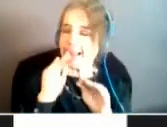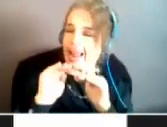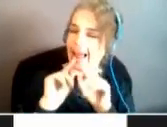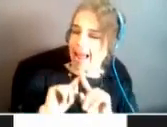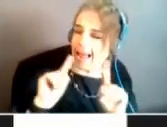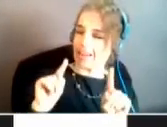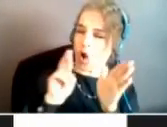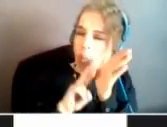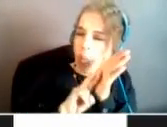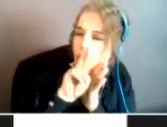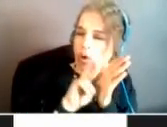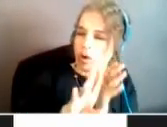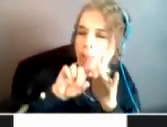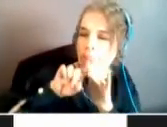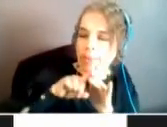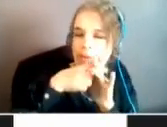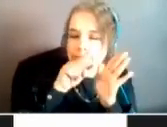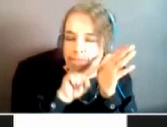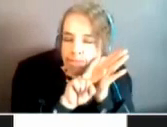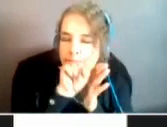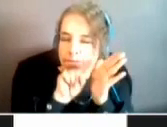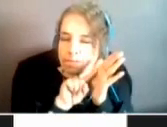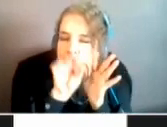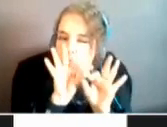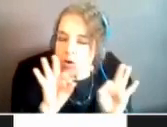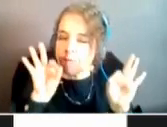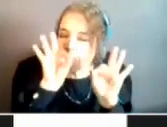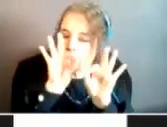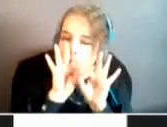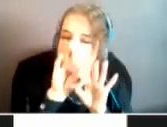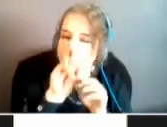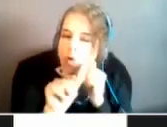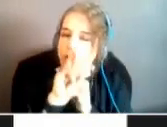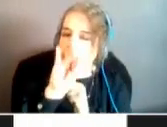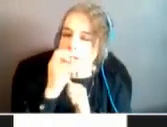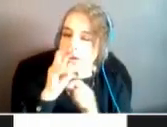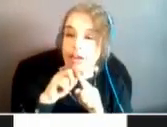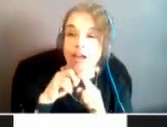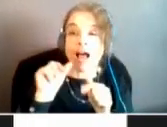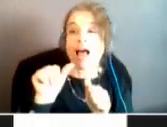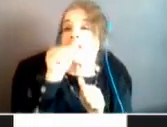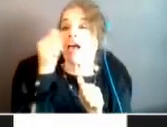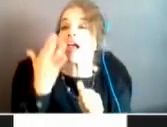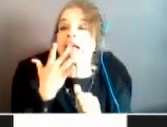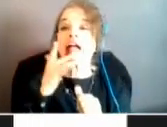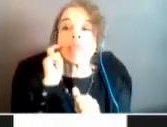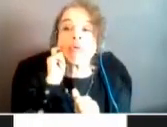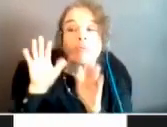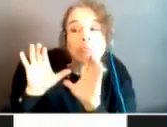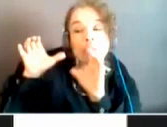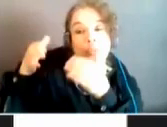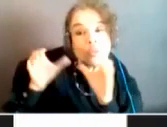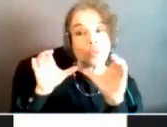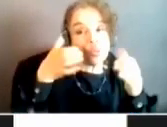however, researchers are now beginning to investigate potential risk factors that may be unique to other ethnic groups. because